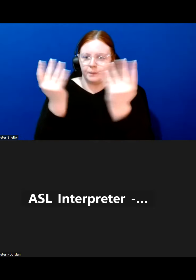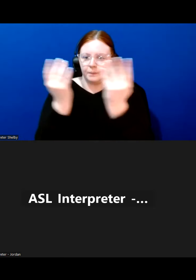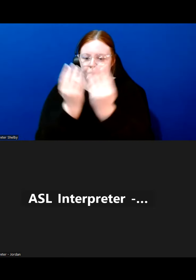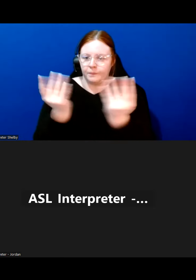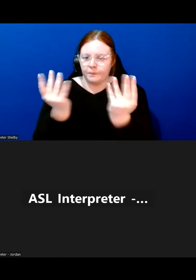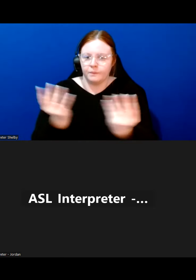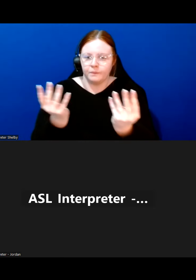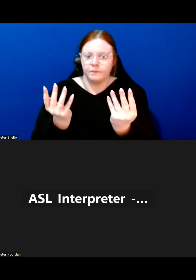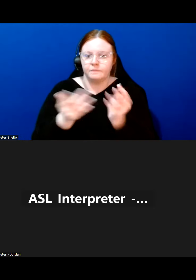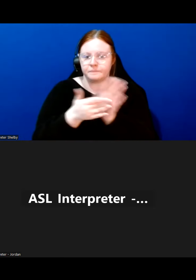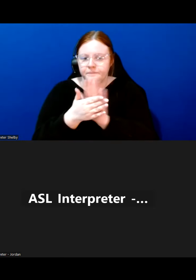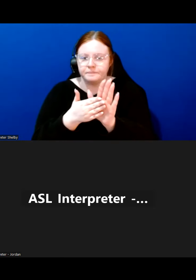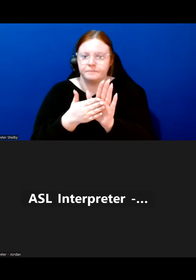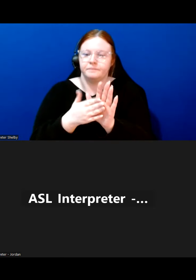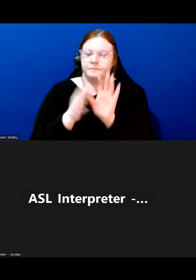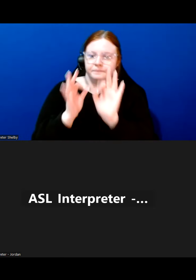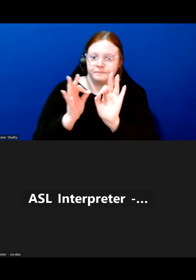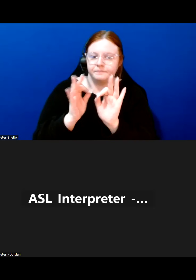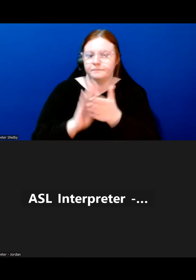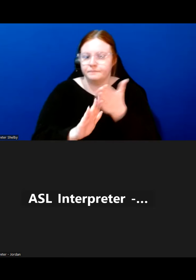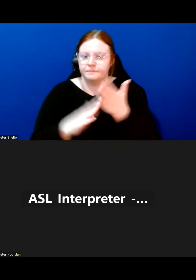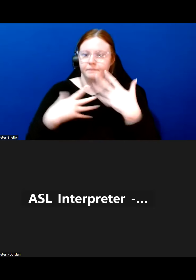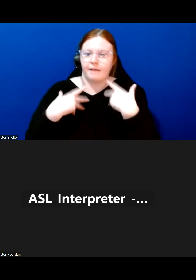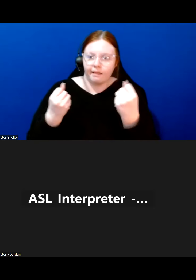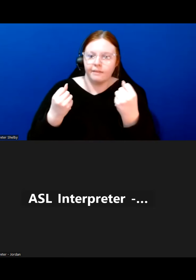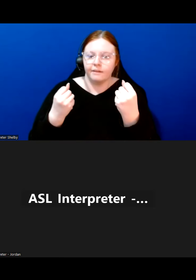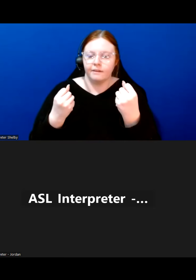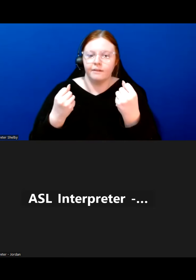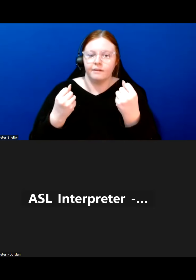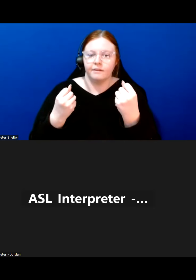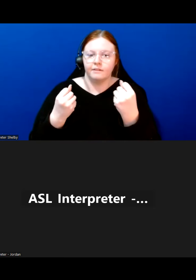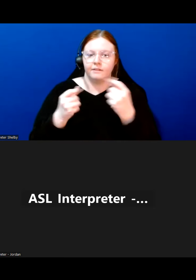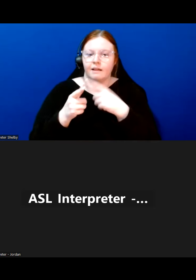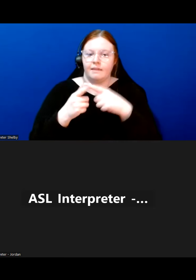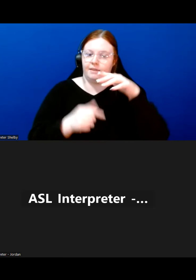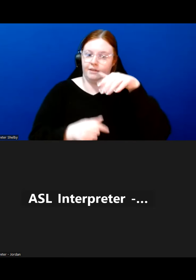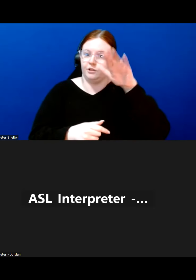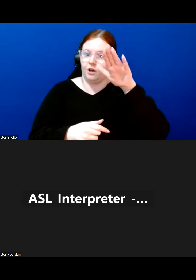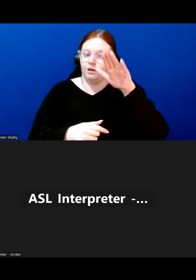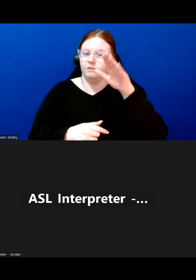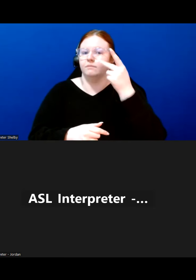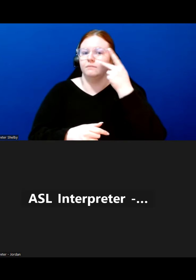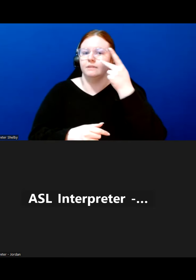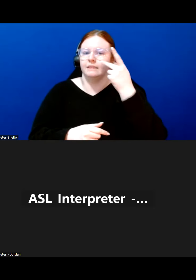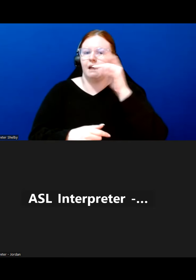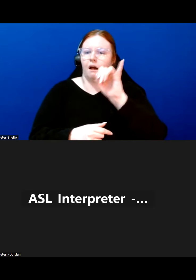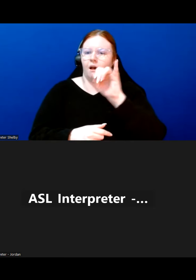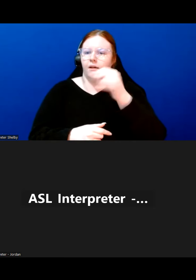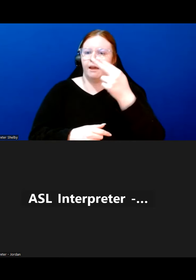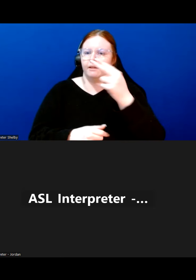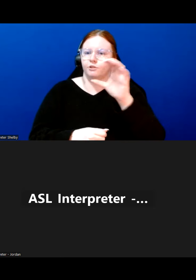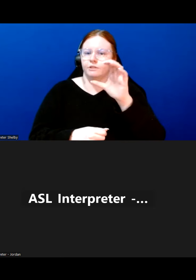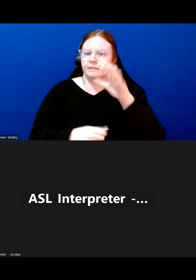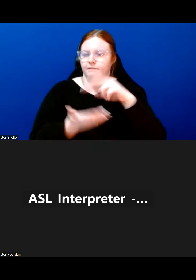look very neat, very intact. Another row at the top, those are called inner hair cells. So